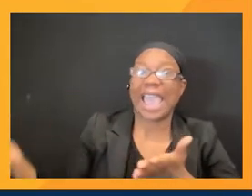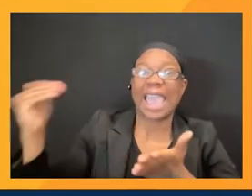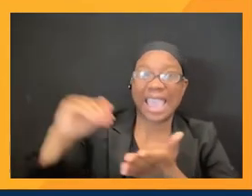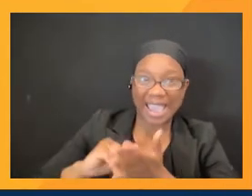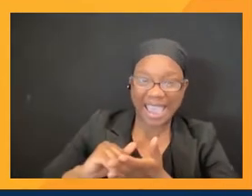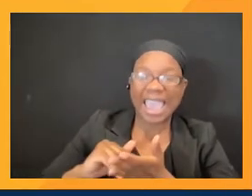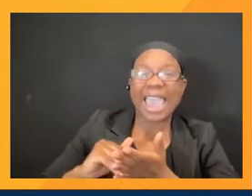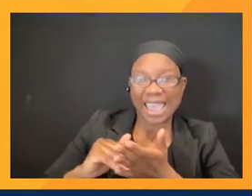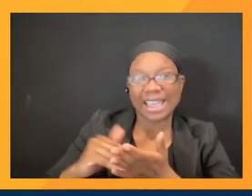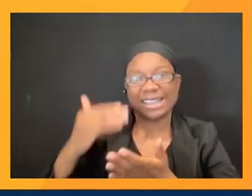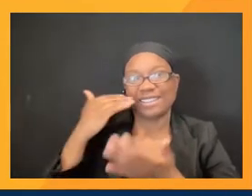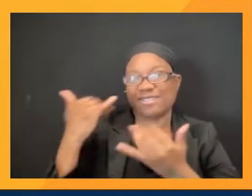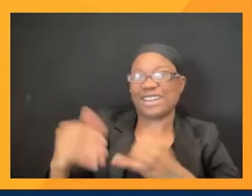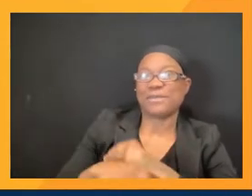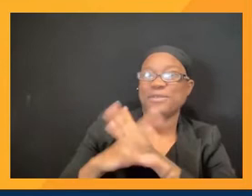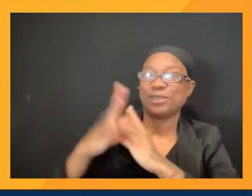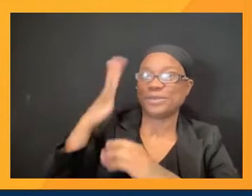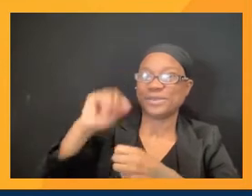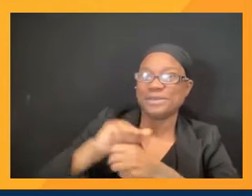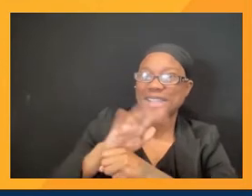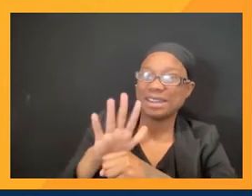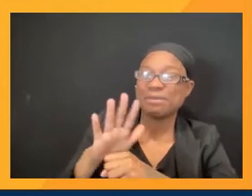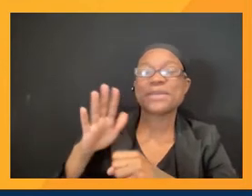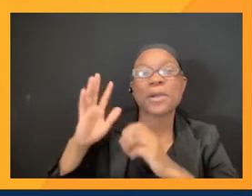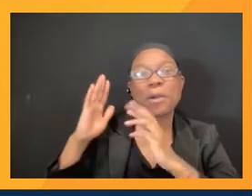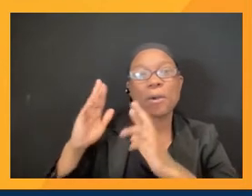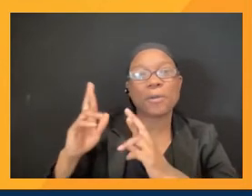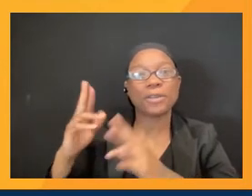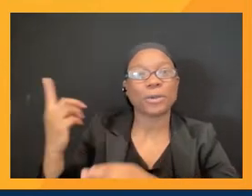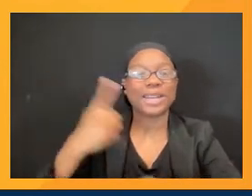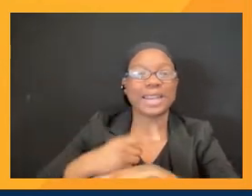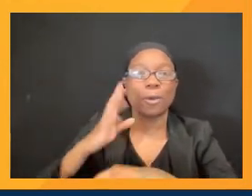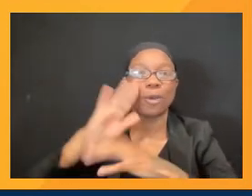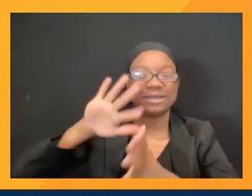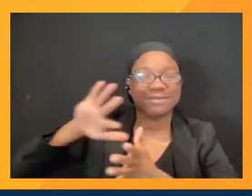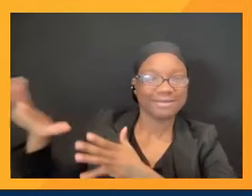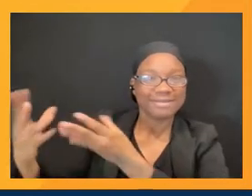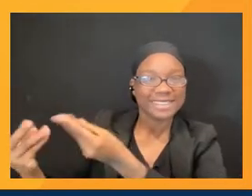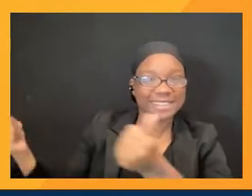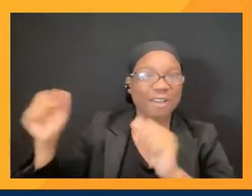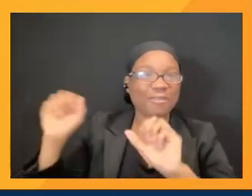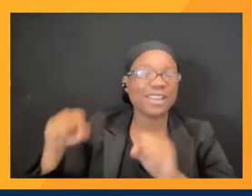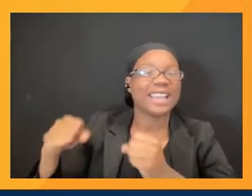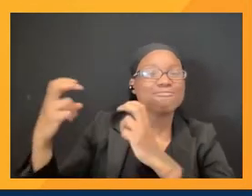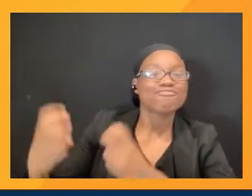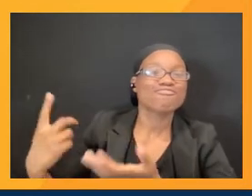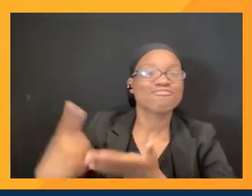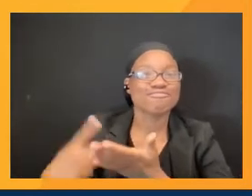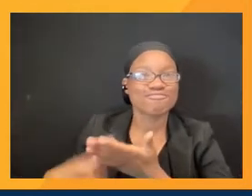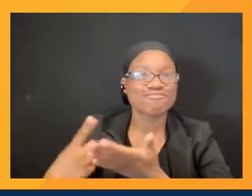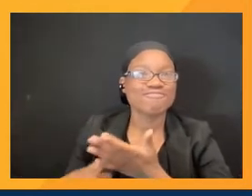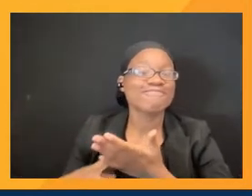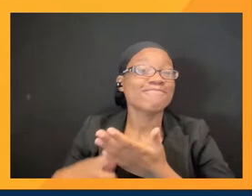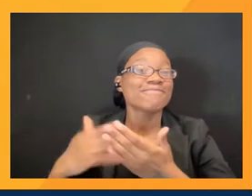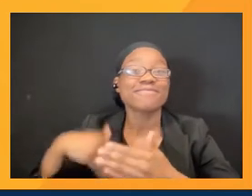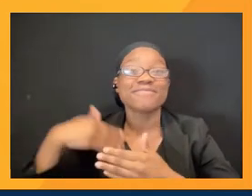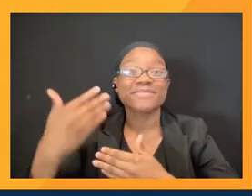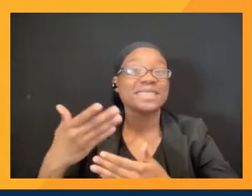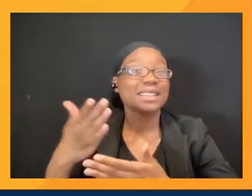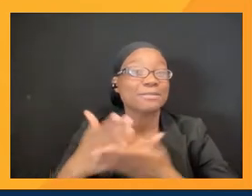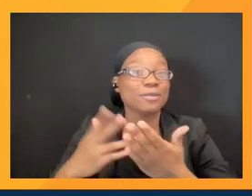billion target. And that's going to focus on small business lending. I talked about increased needs to be flexible and fill some of